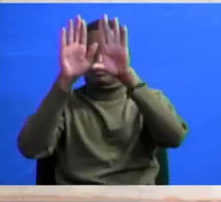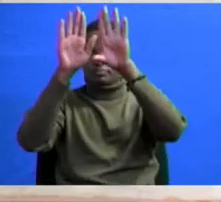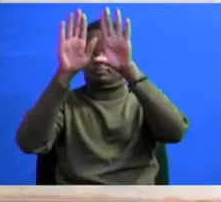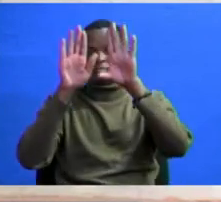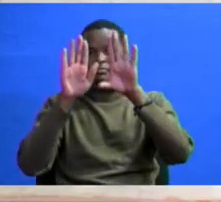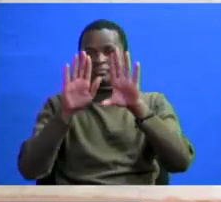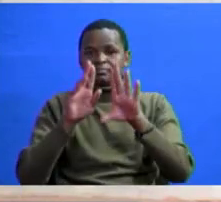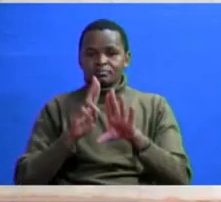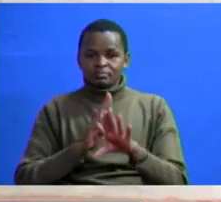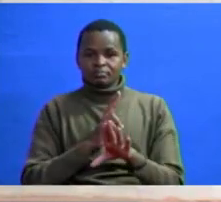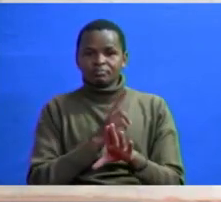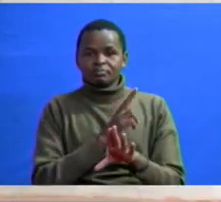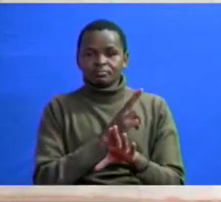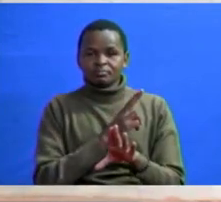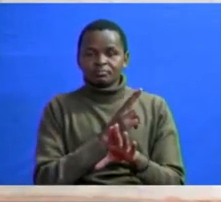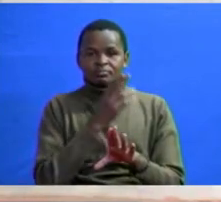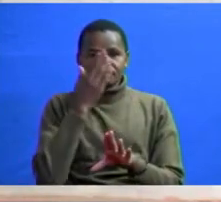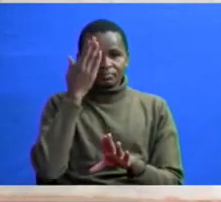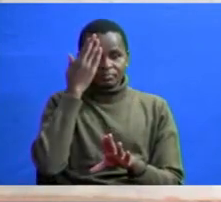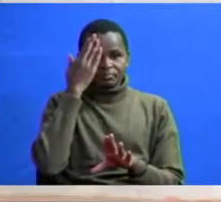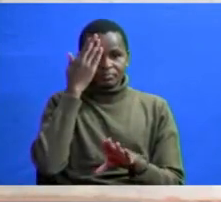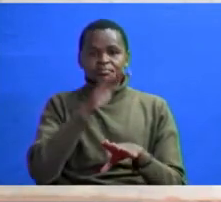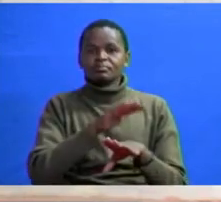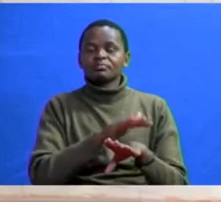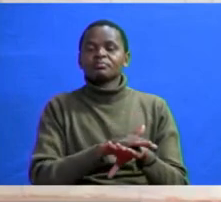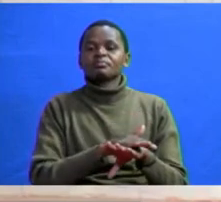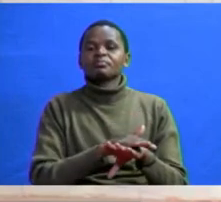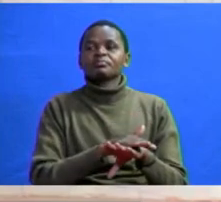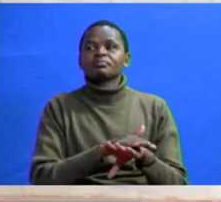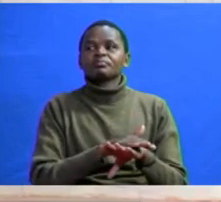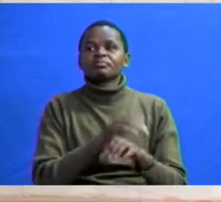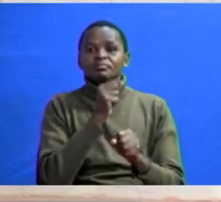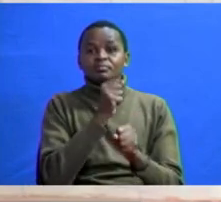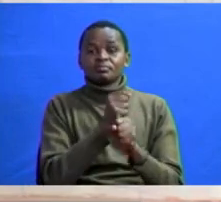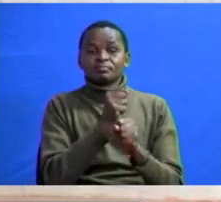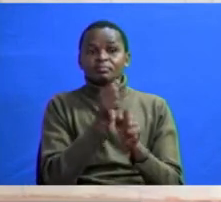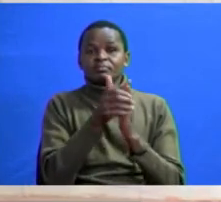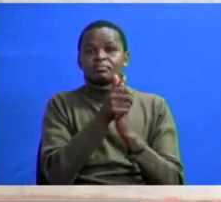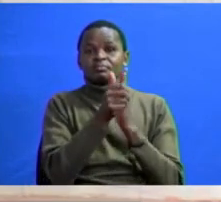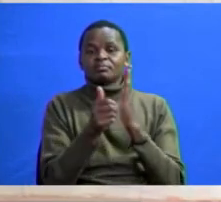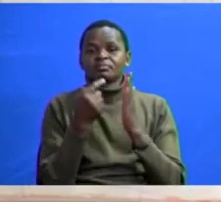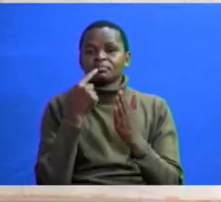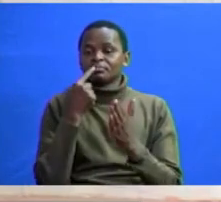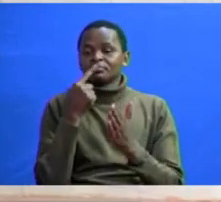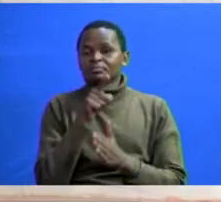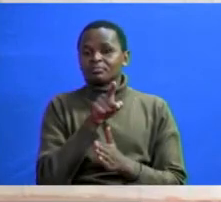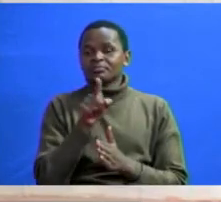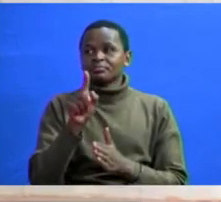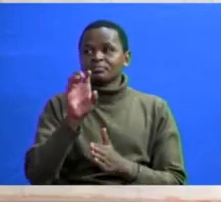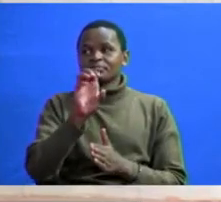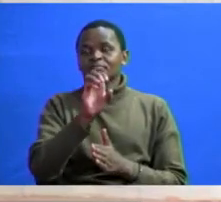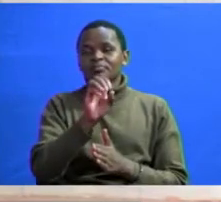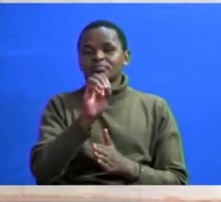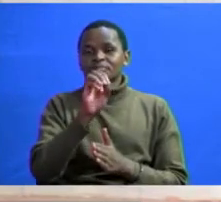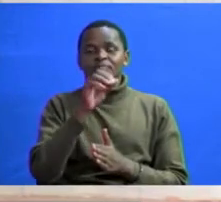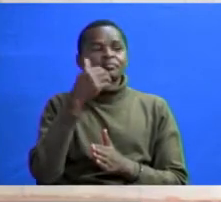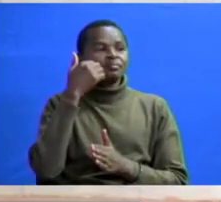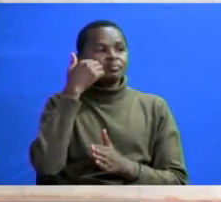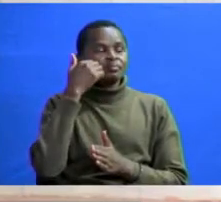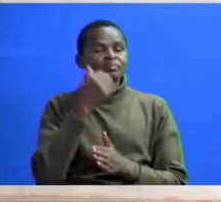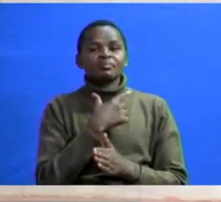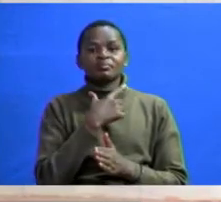to also touch on now making a reference. As I said, I make a reference to a disease like